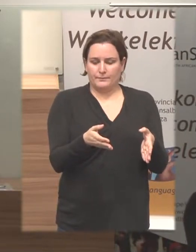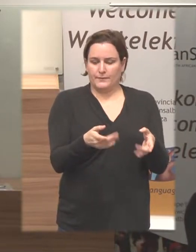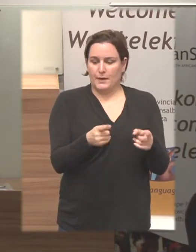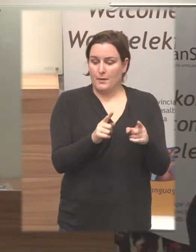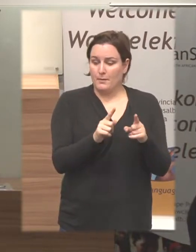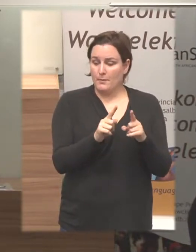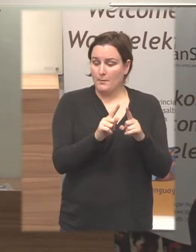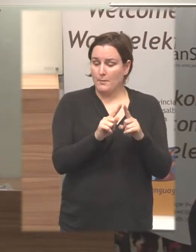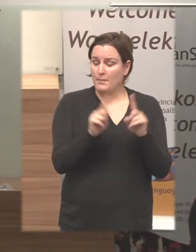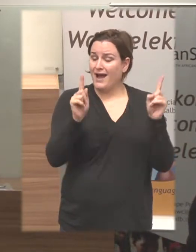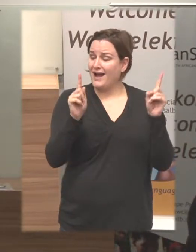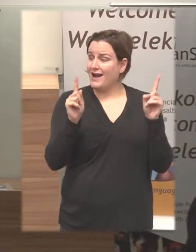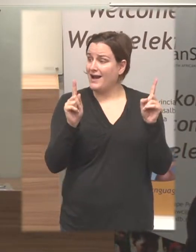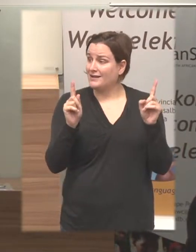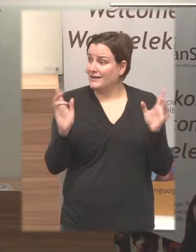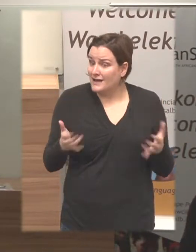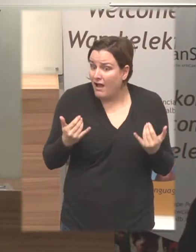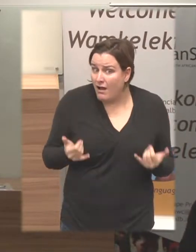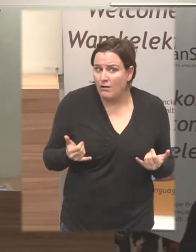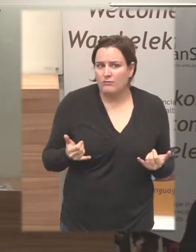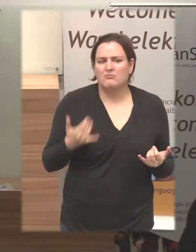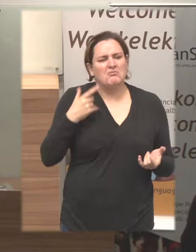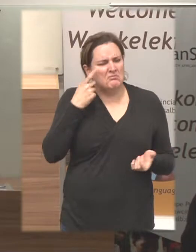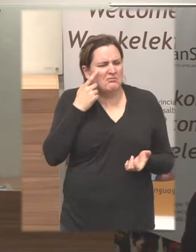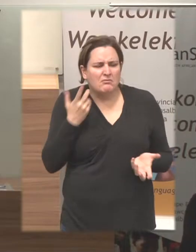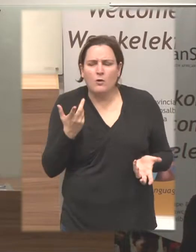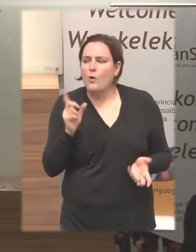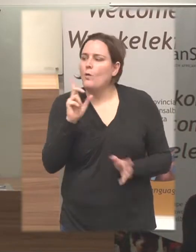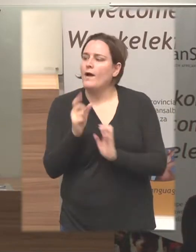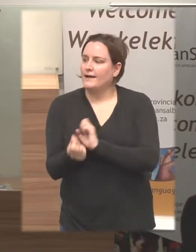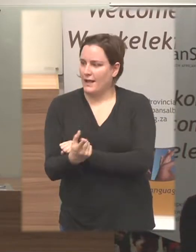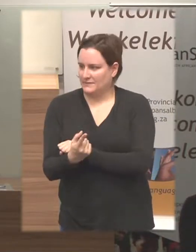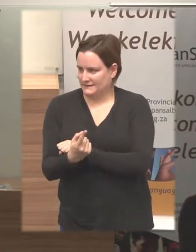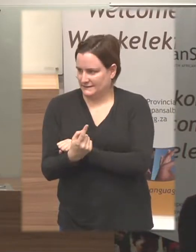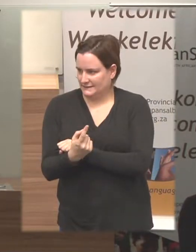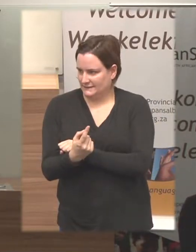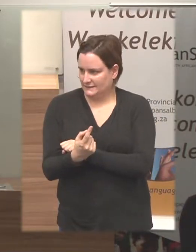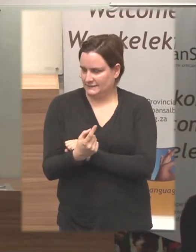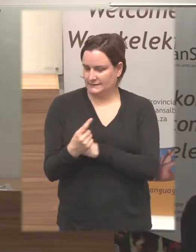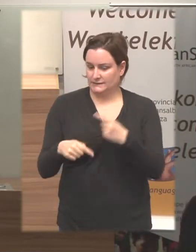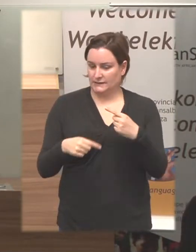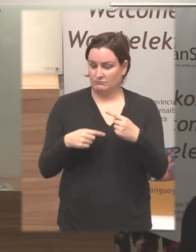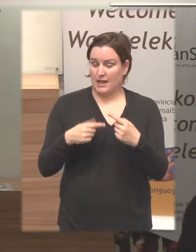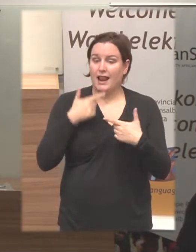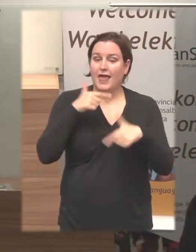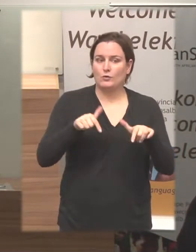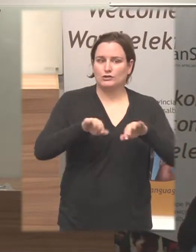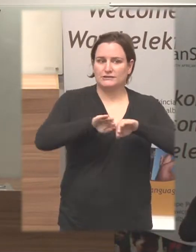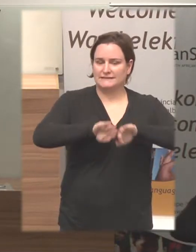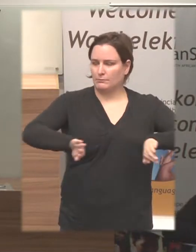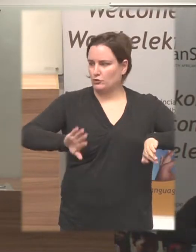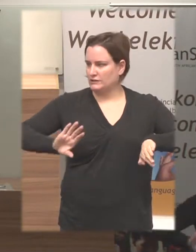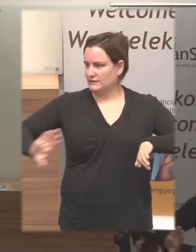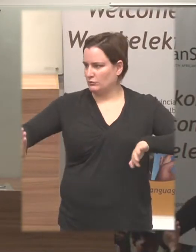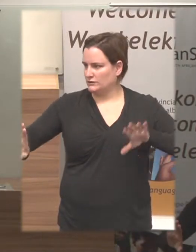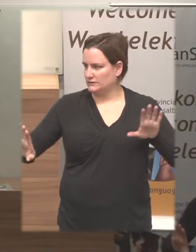currently. But let's look at what happens in terms of language separation and seeing what at language use at the